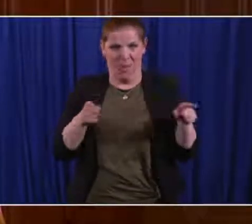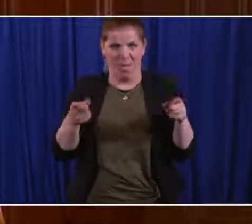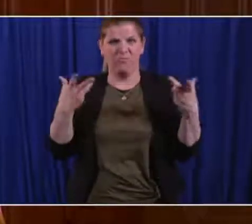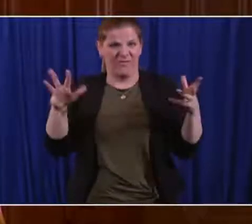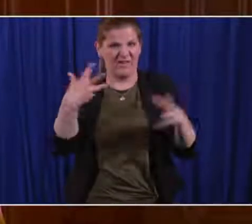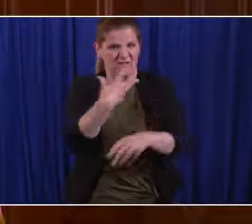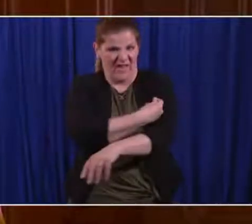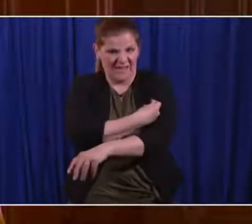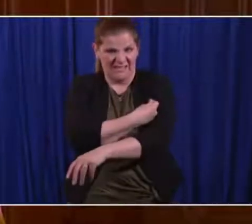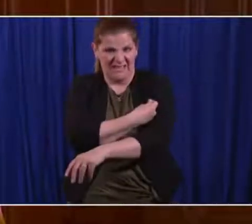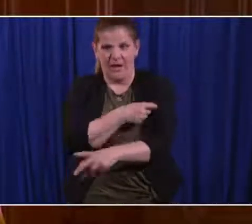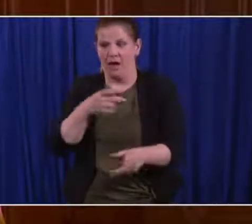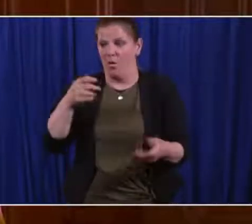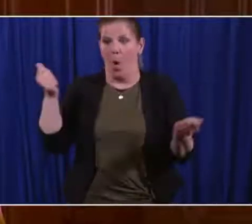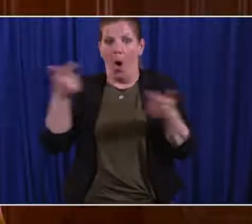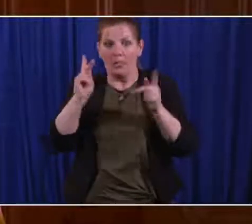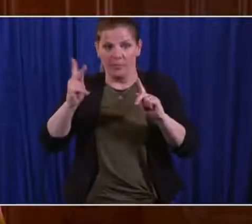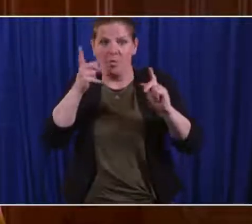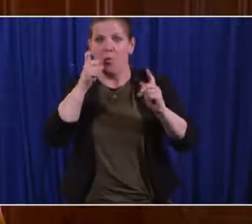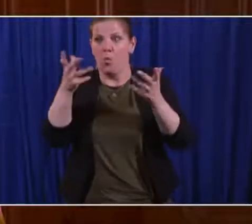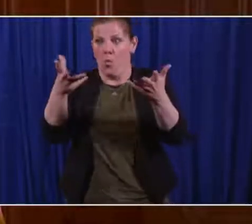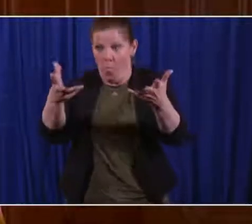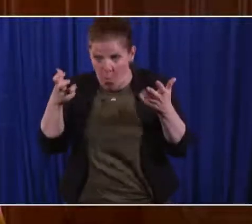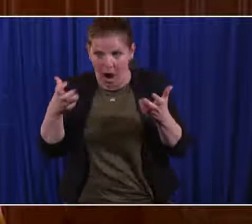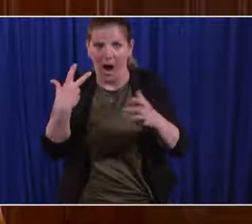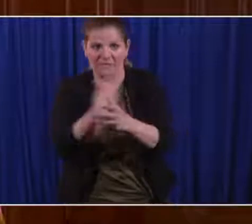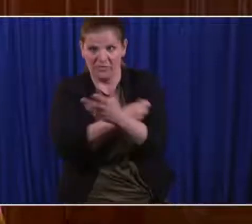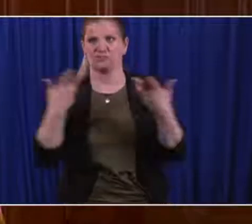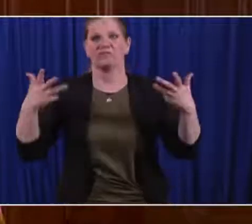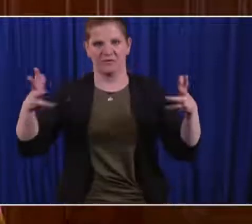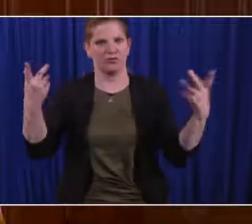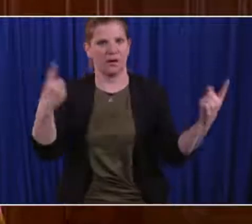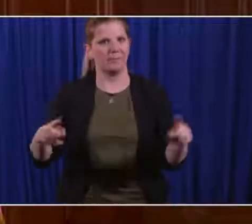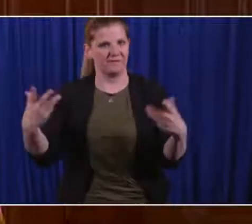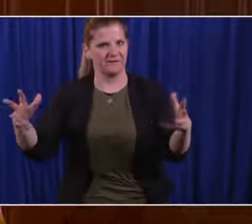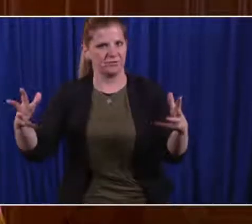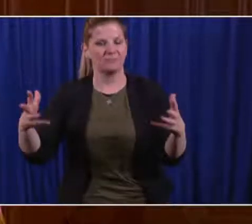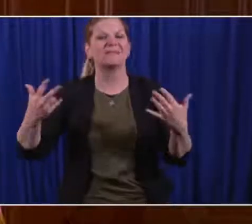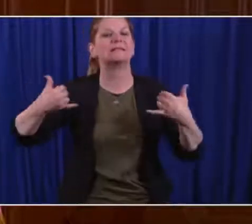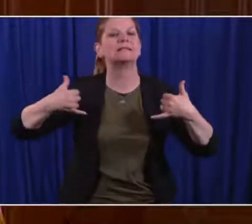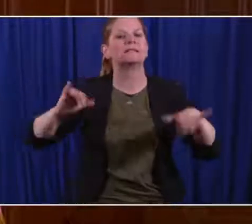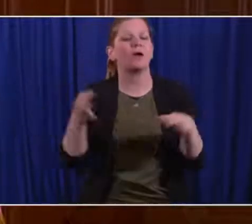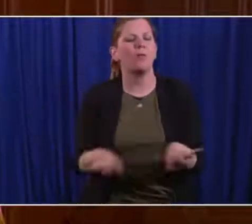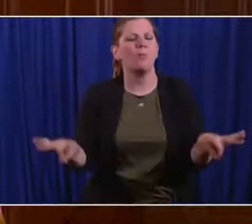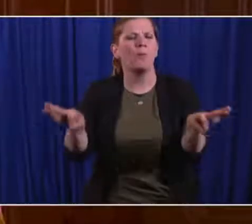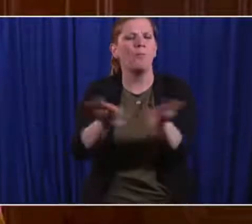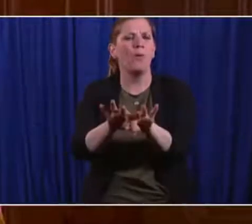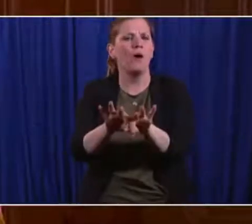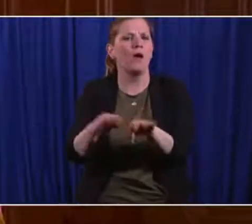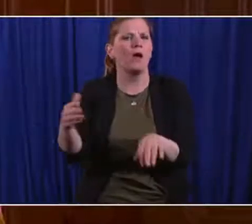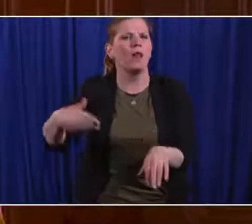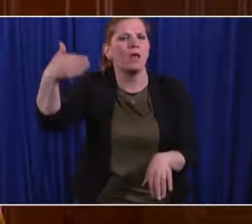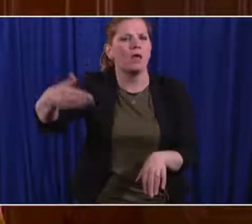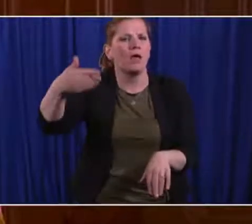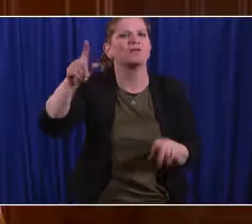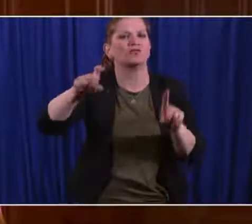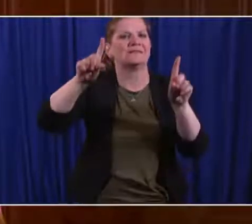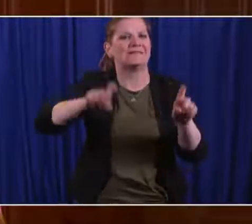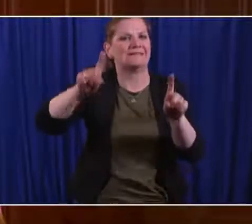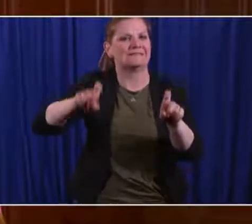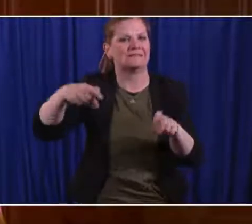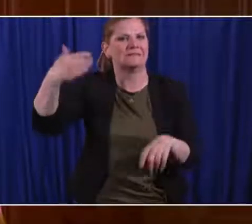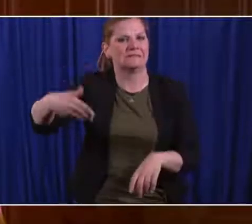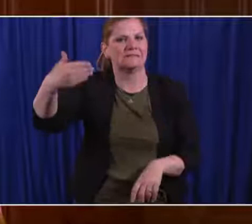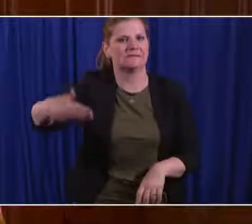vaccination has received one. We need to continue regularly testing for the virus. It's good science, and it will help us identify